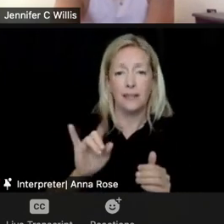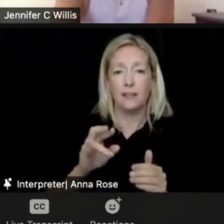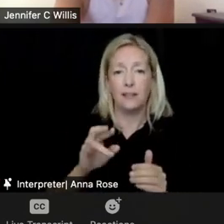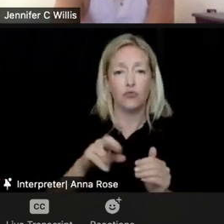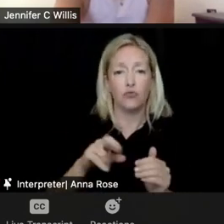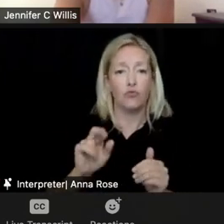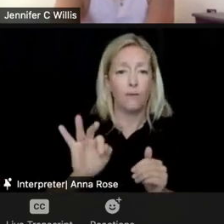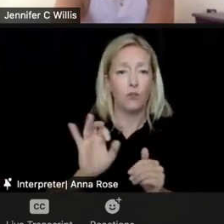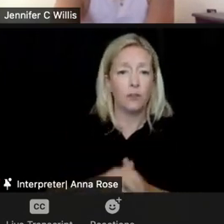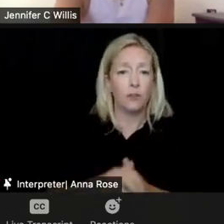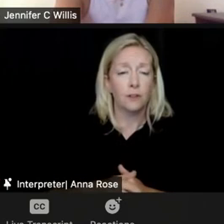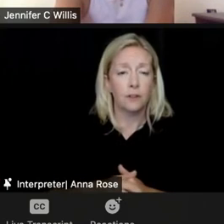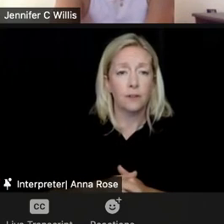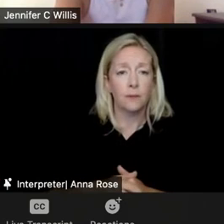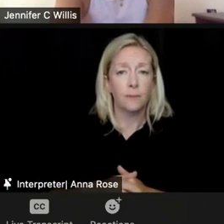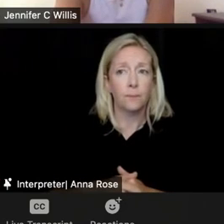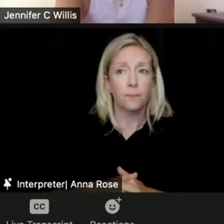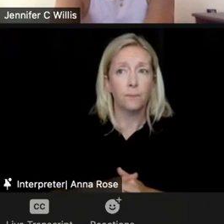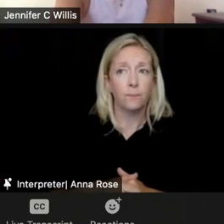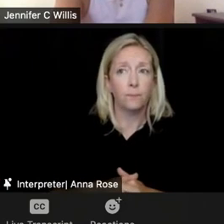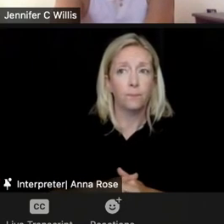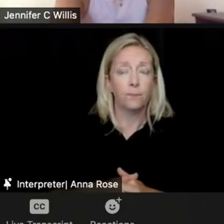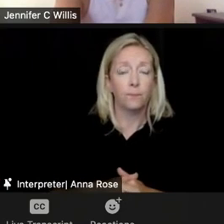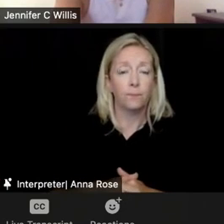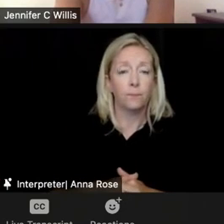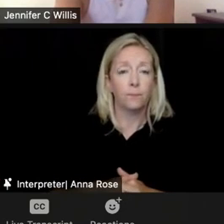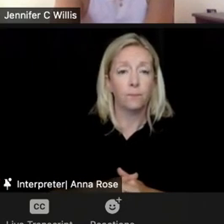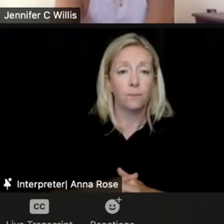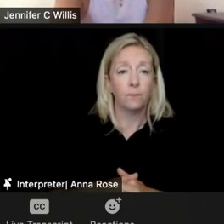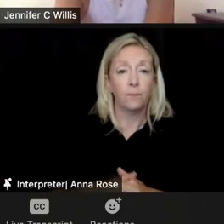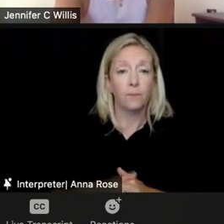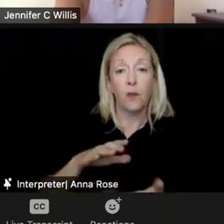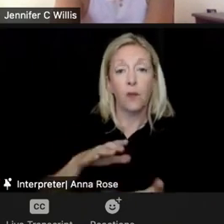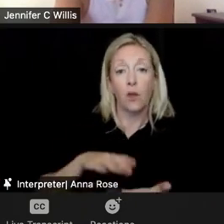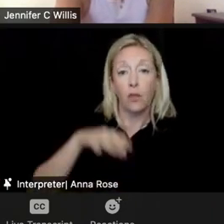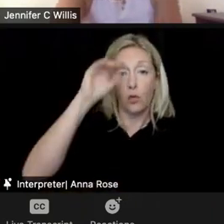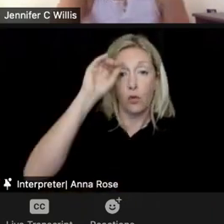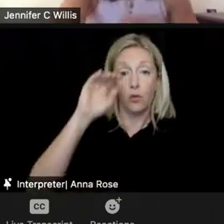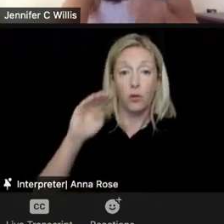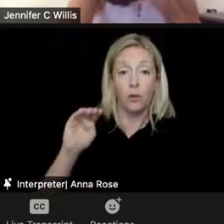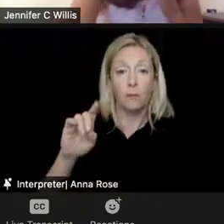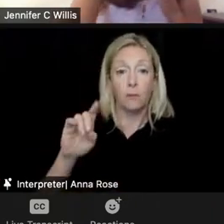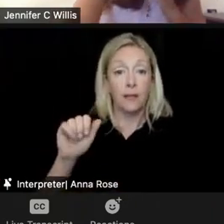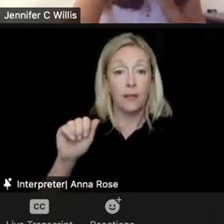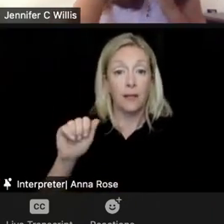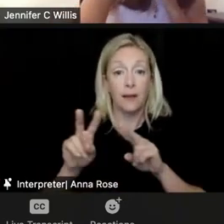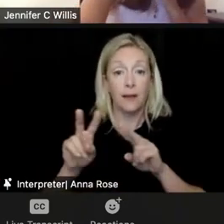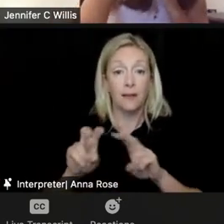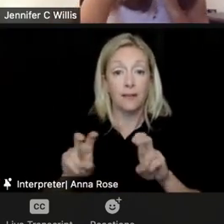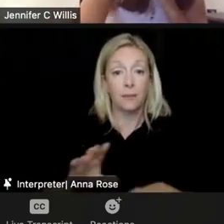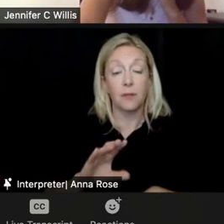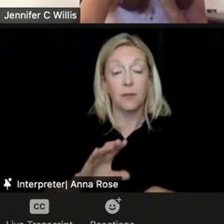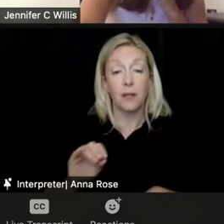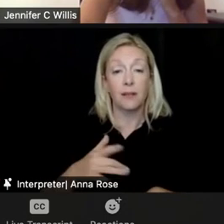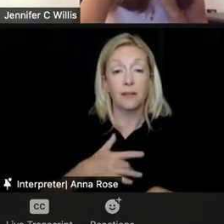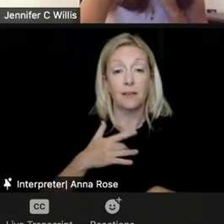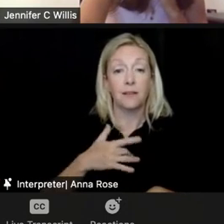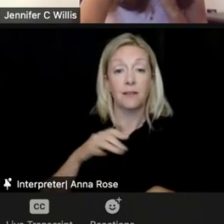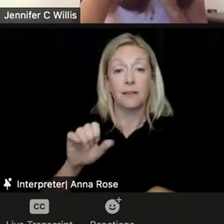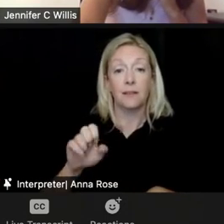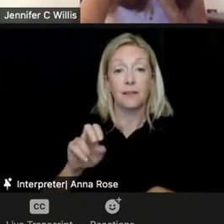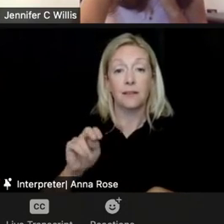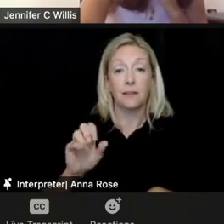also did an update to the learning media assessment and sensory channel form. I think